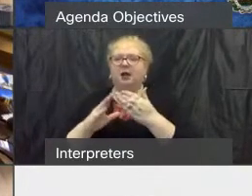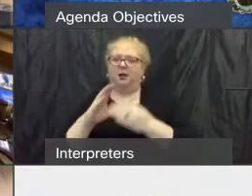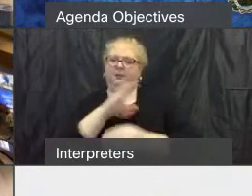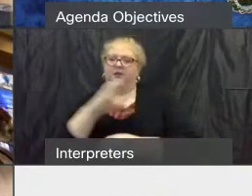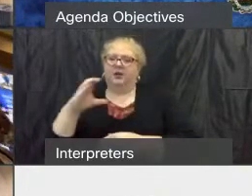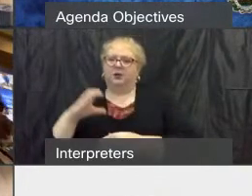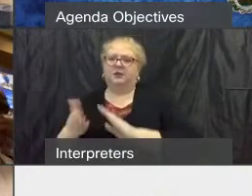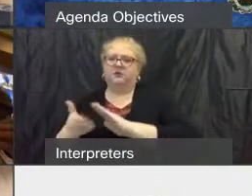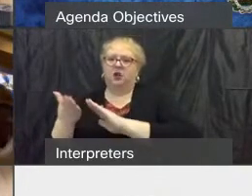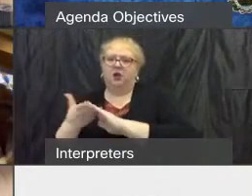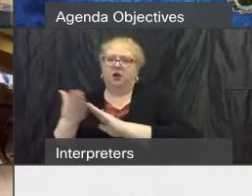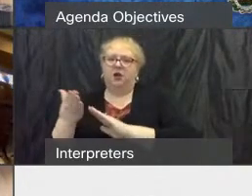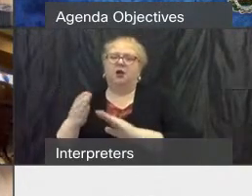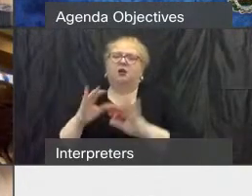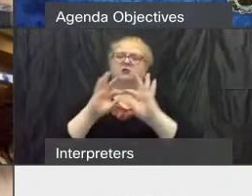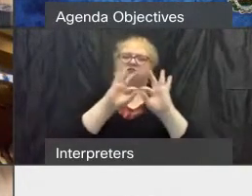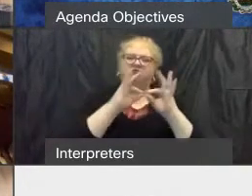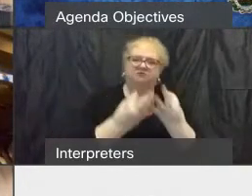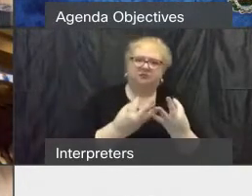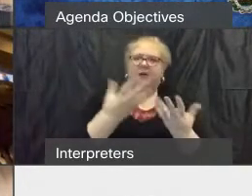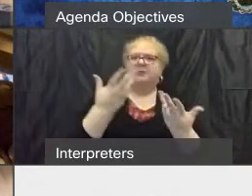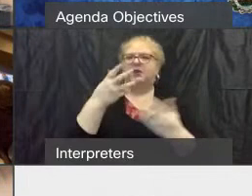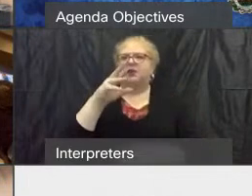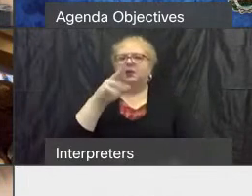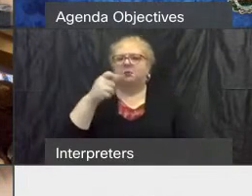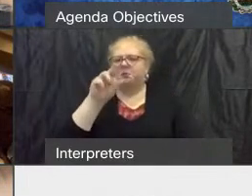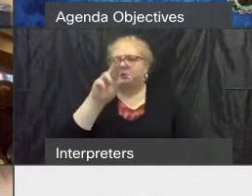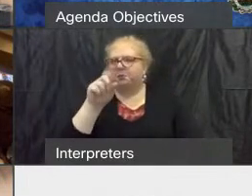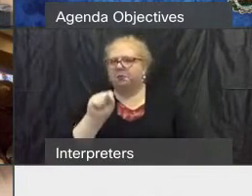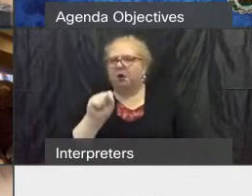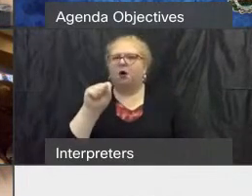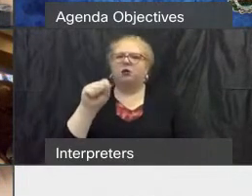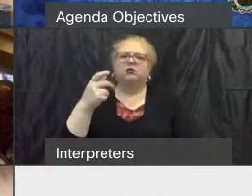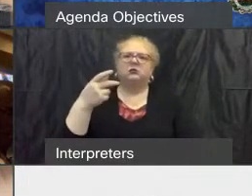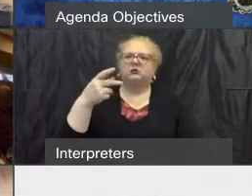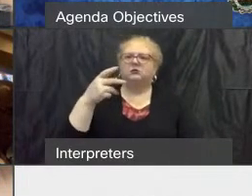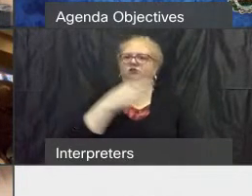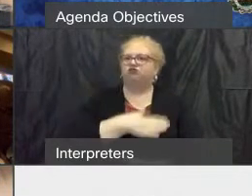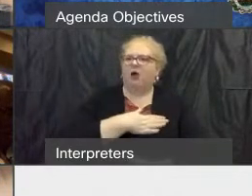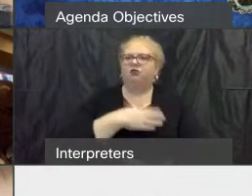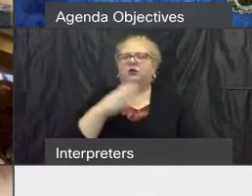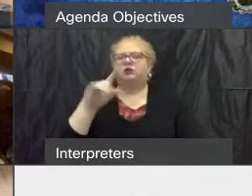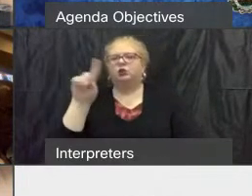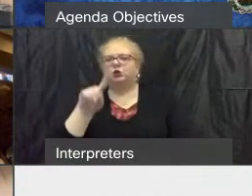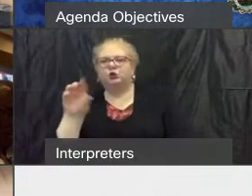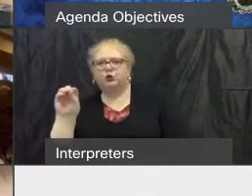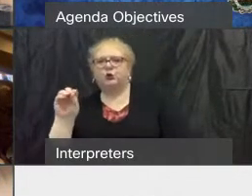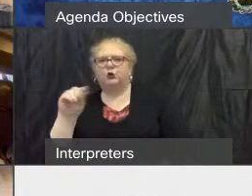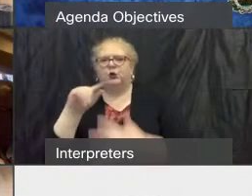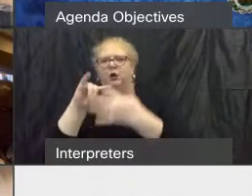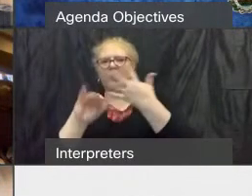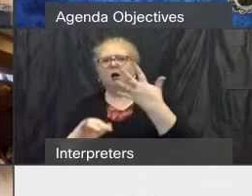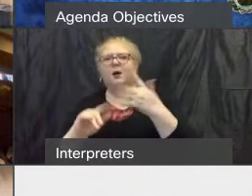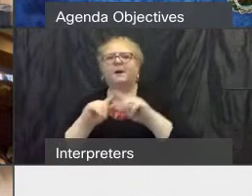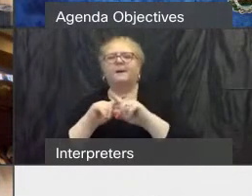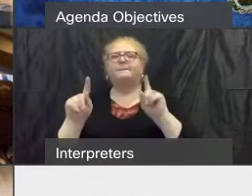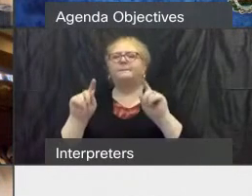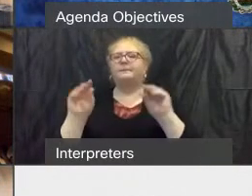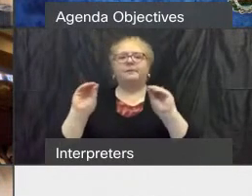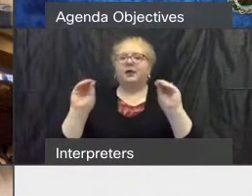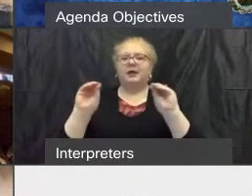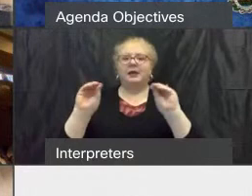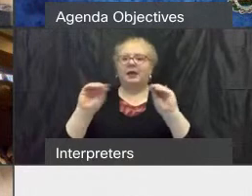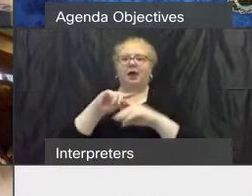Family, the Parks Commission, the Zoo Board of Governors, and so forth. But nothing about how those are set